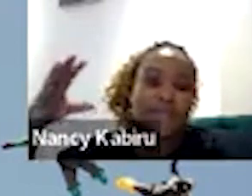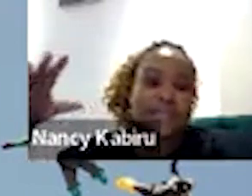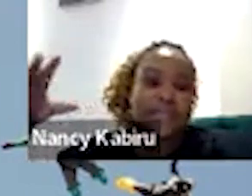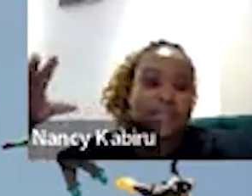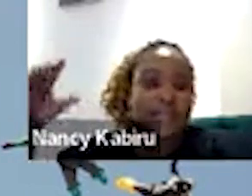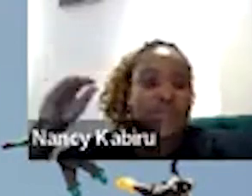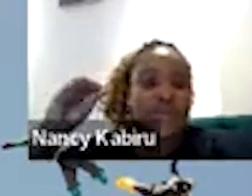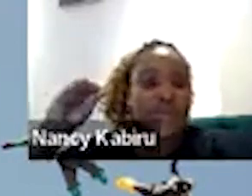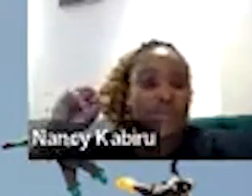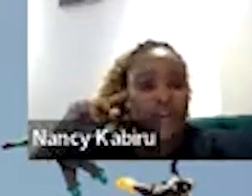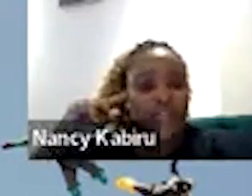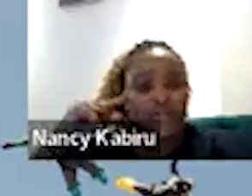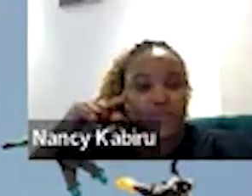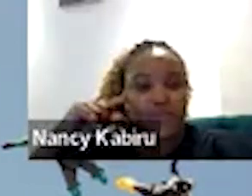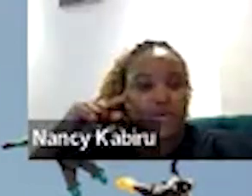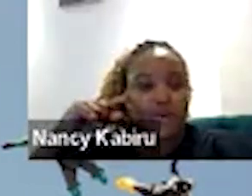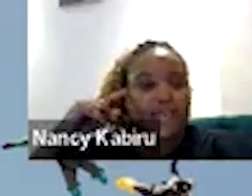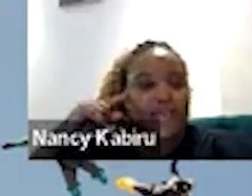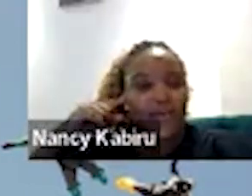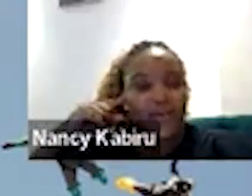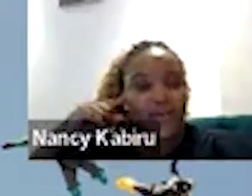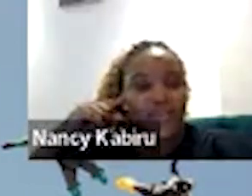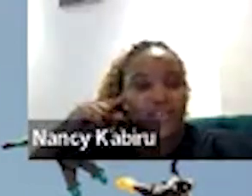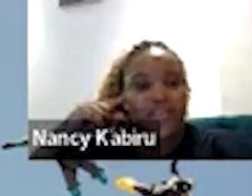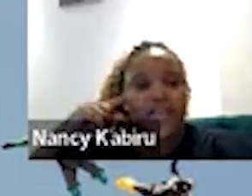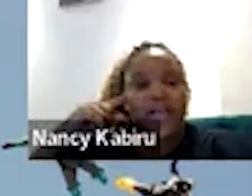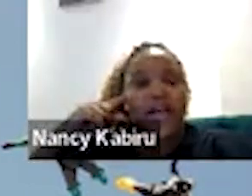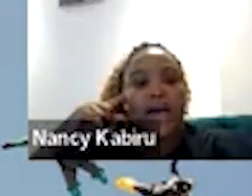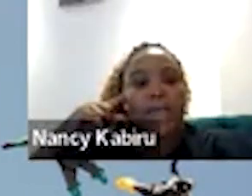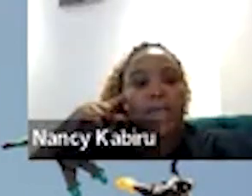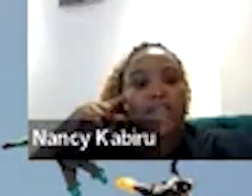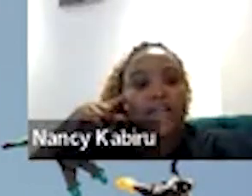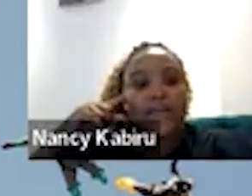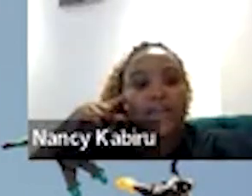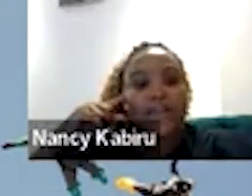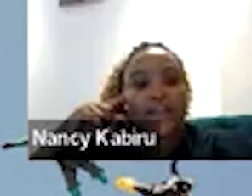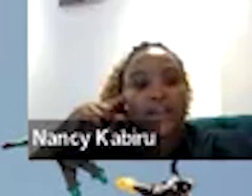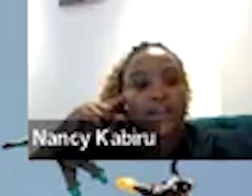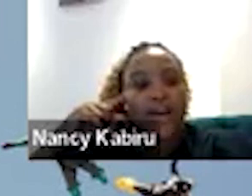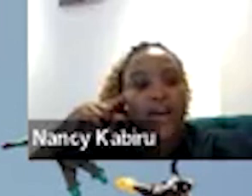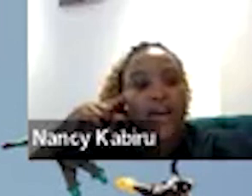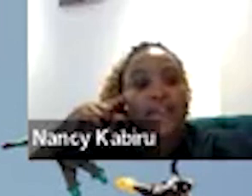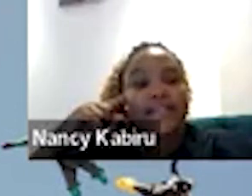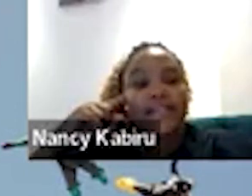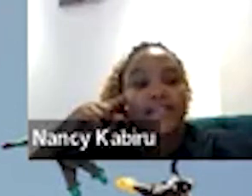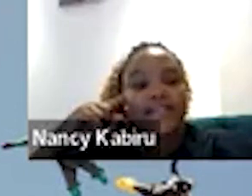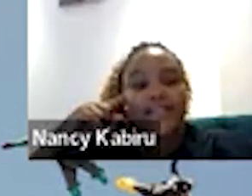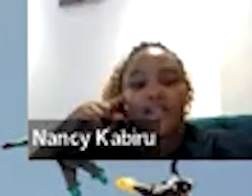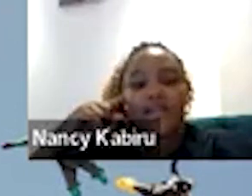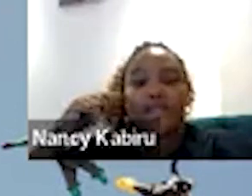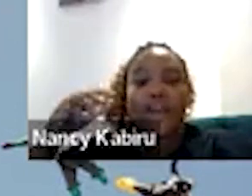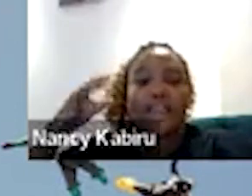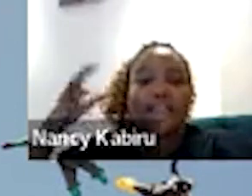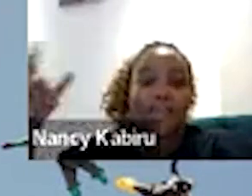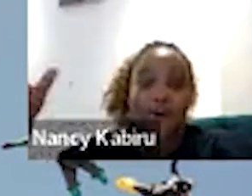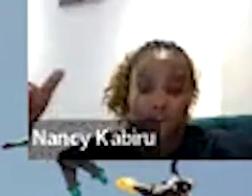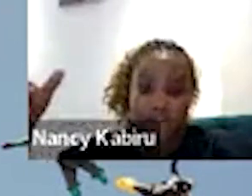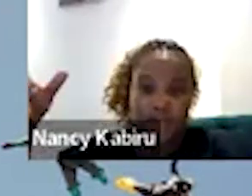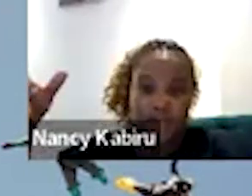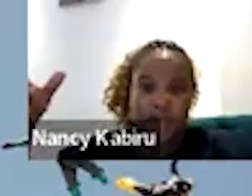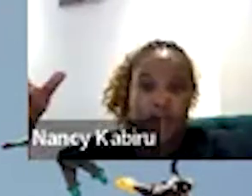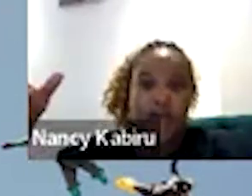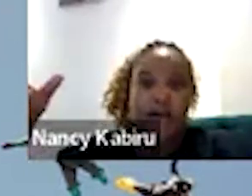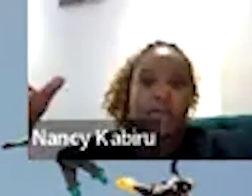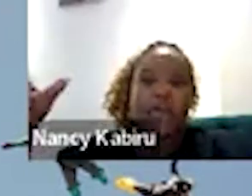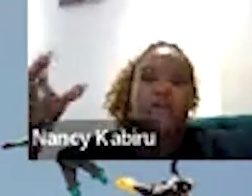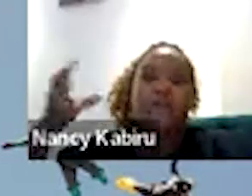who's experiencing such, refer them to a psychologist. When somebody is interested to find